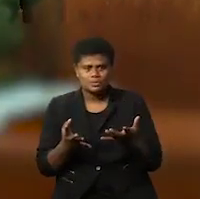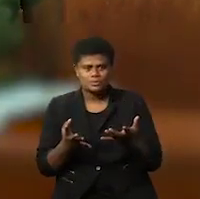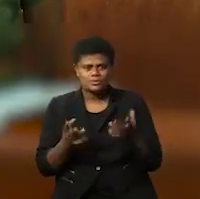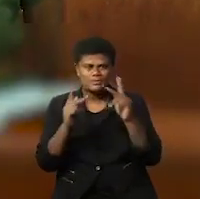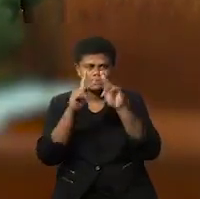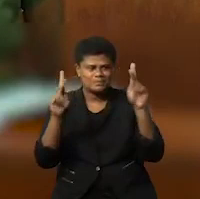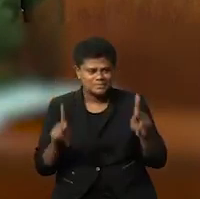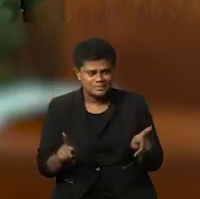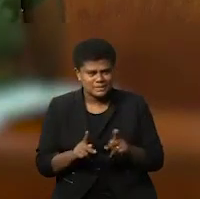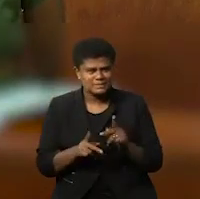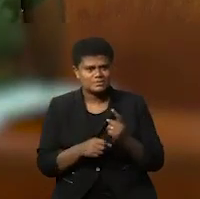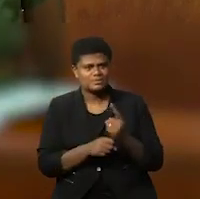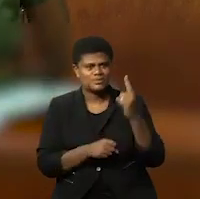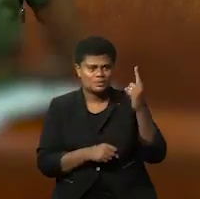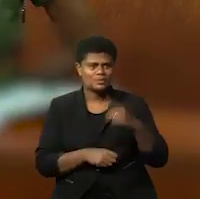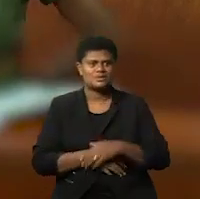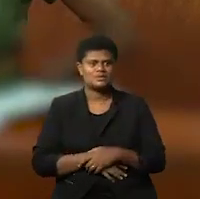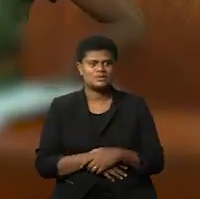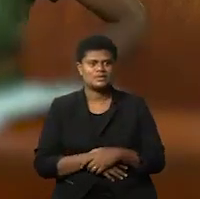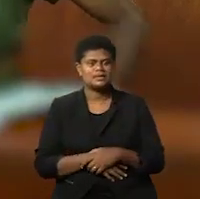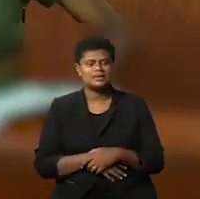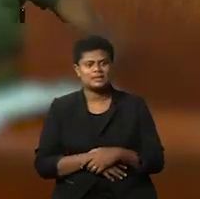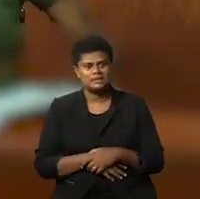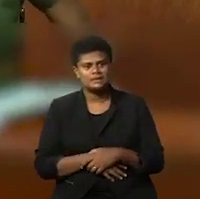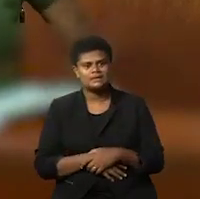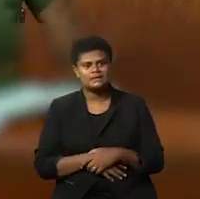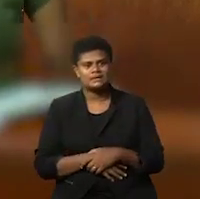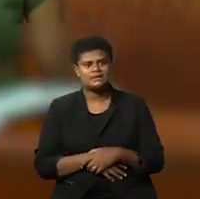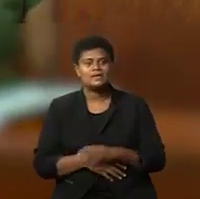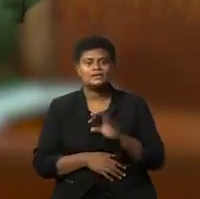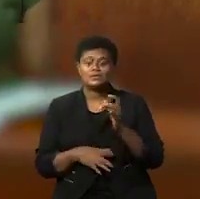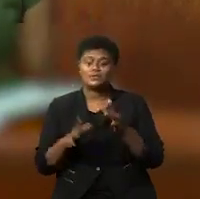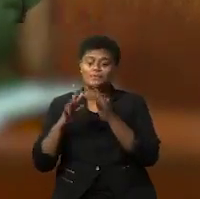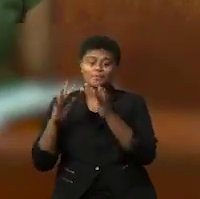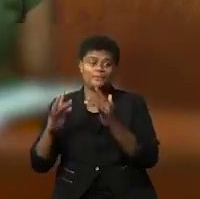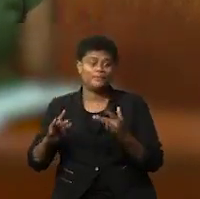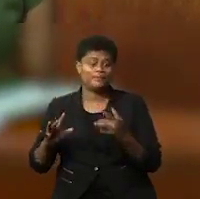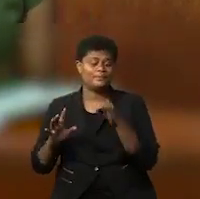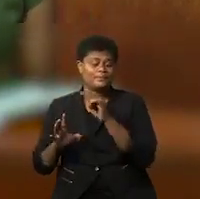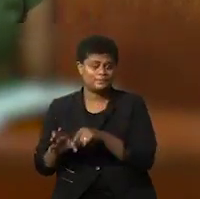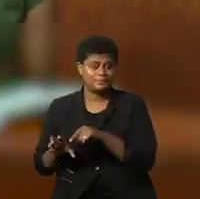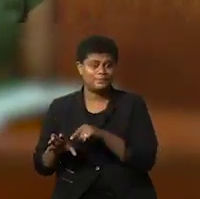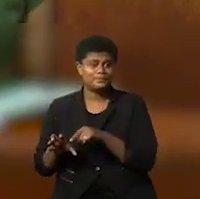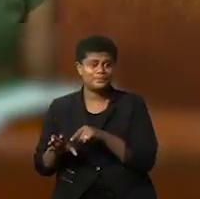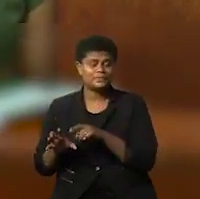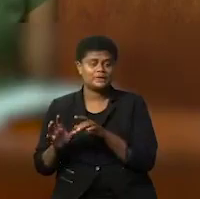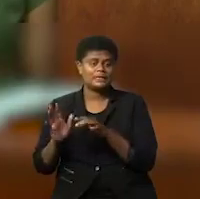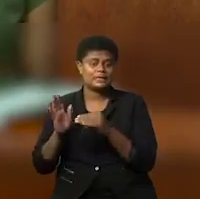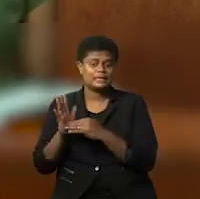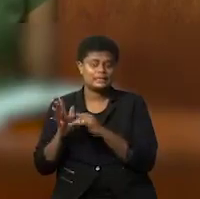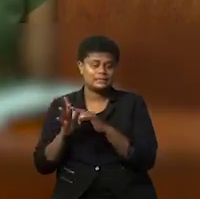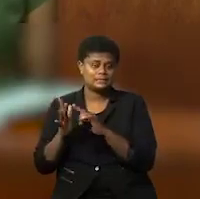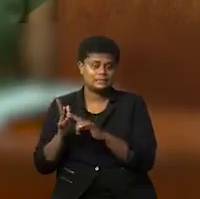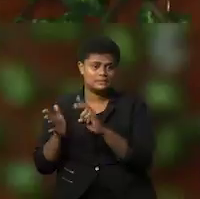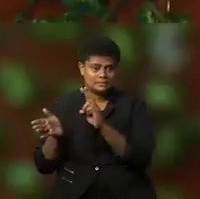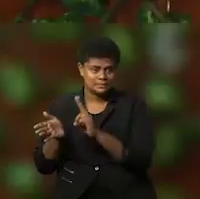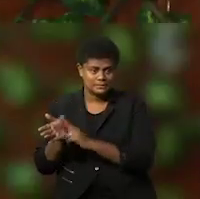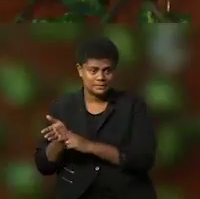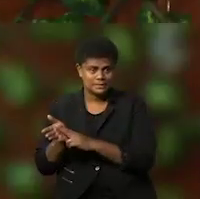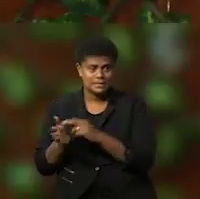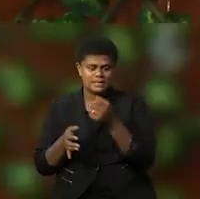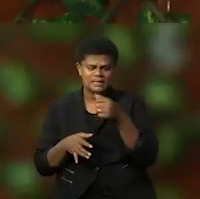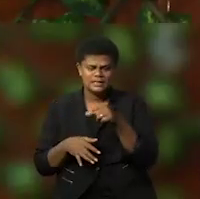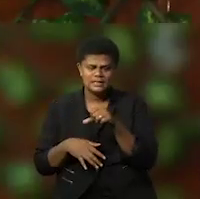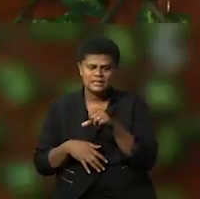the term Mount Sinai, rather, is used to symbolize the presence